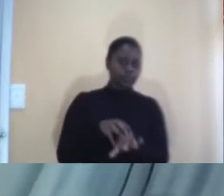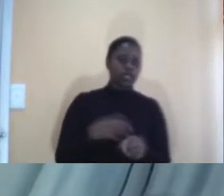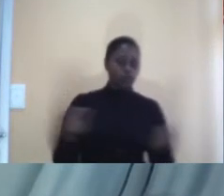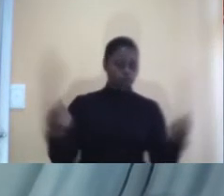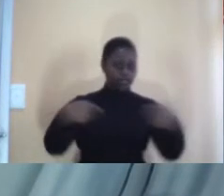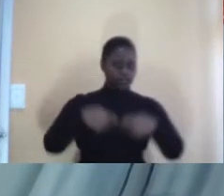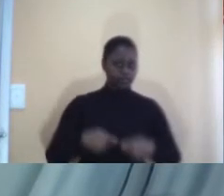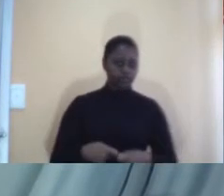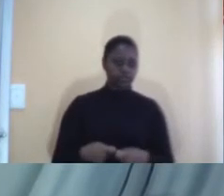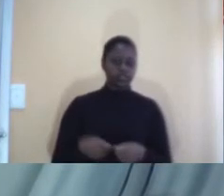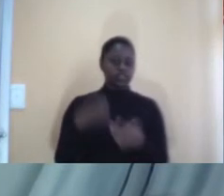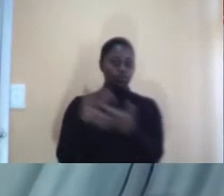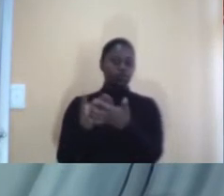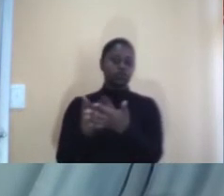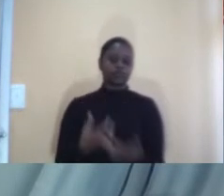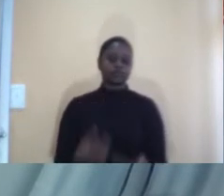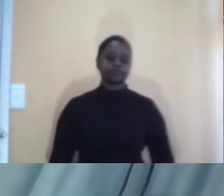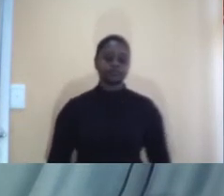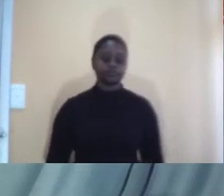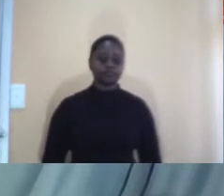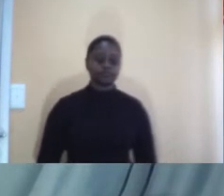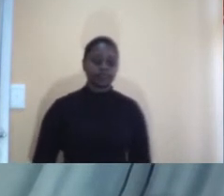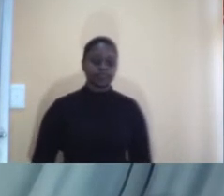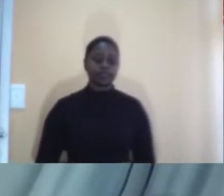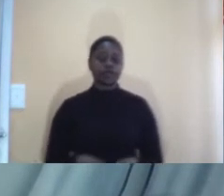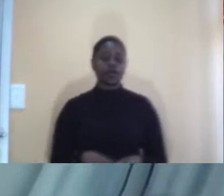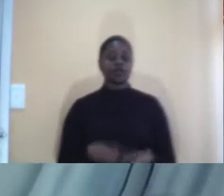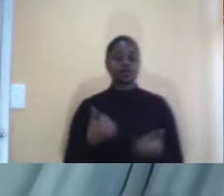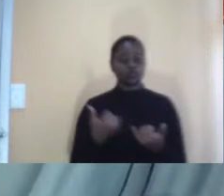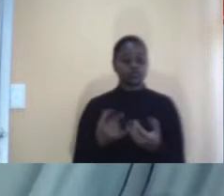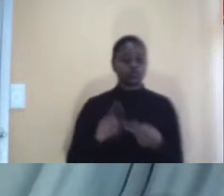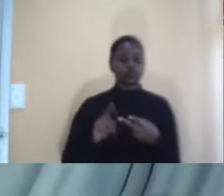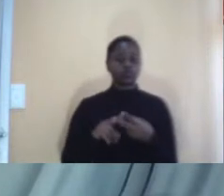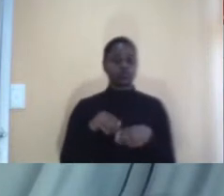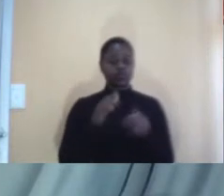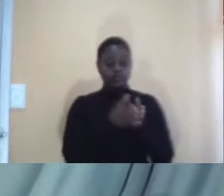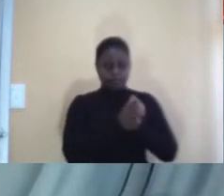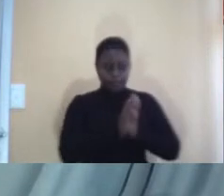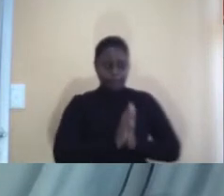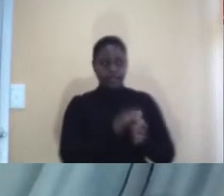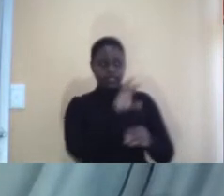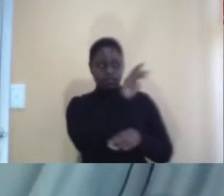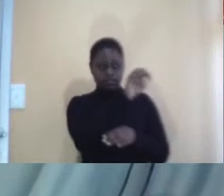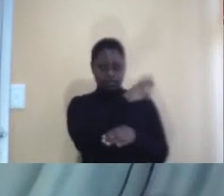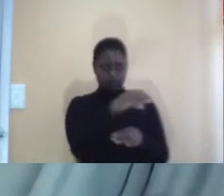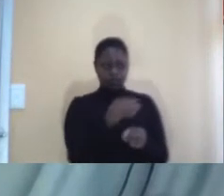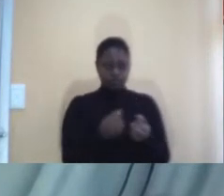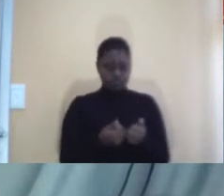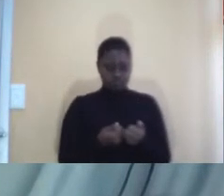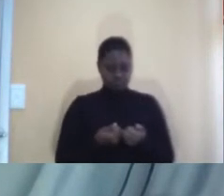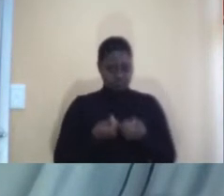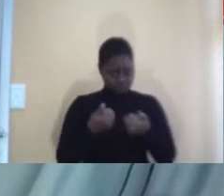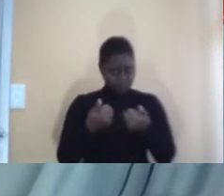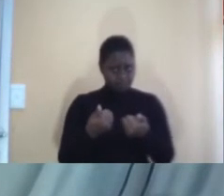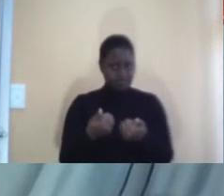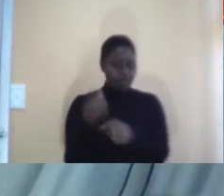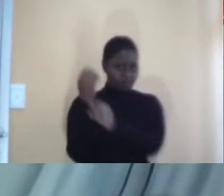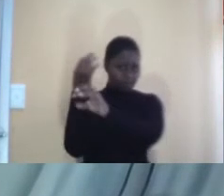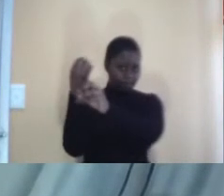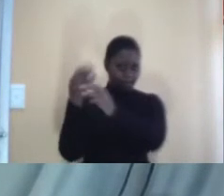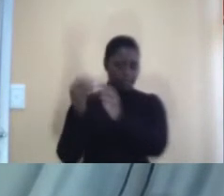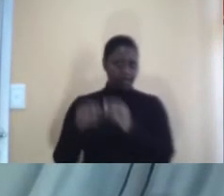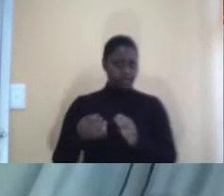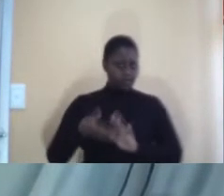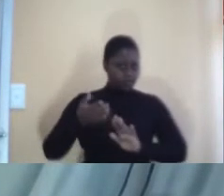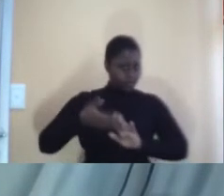contribute in the economy. We commend also the MSC for providing feedback on what progress has been made in